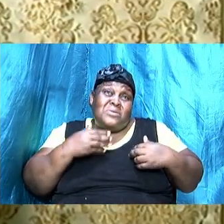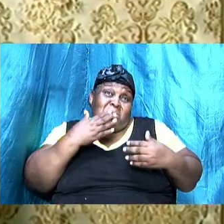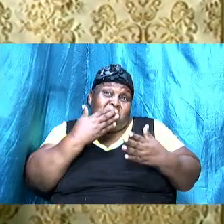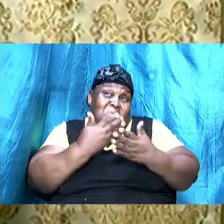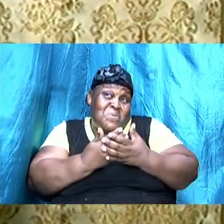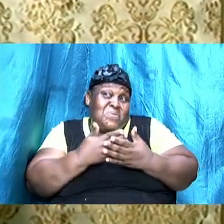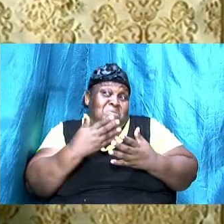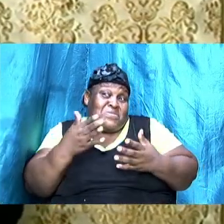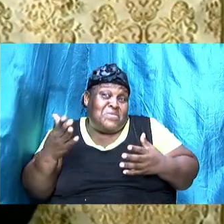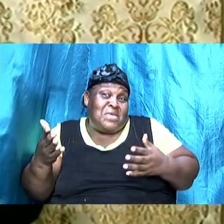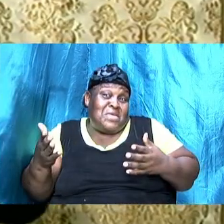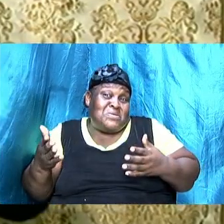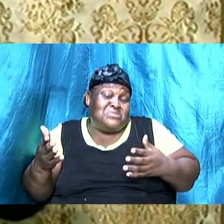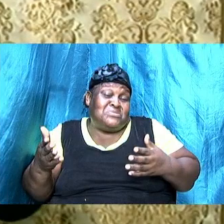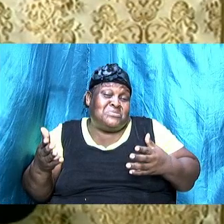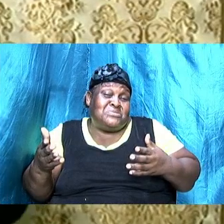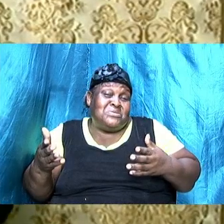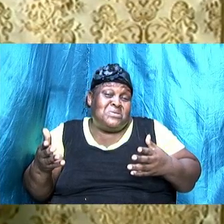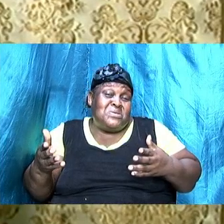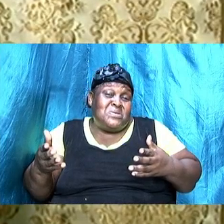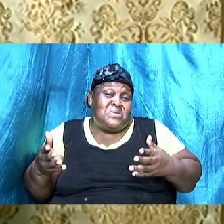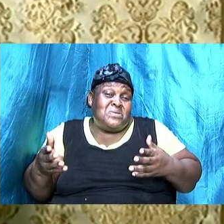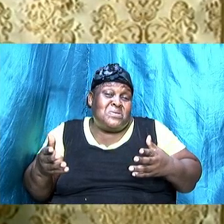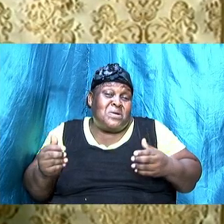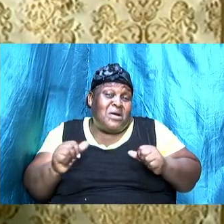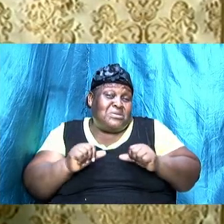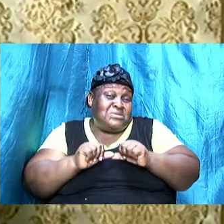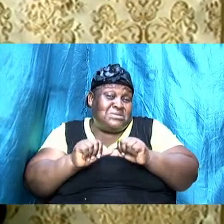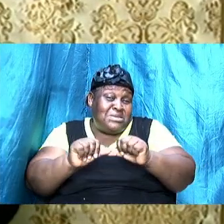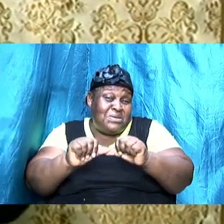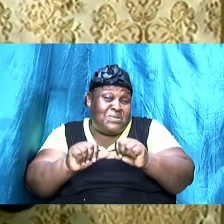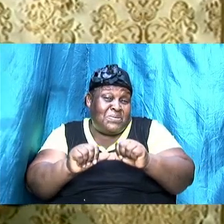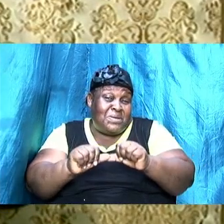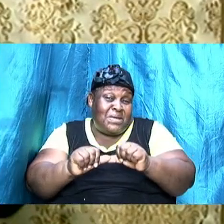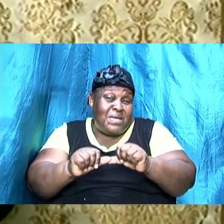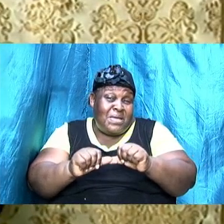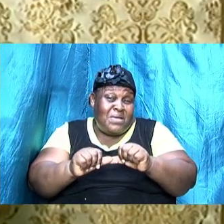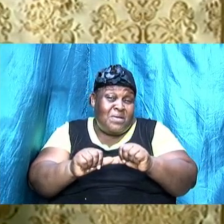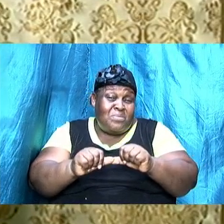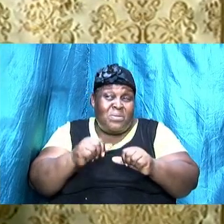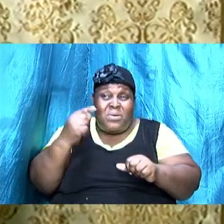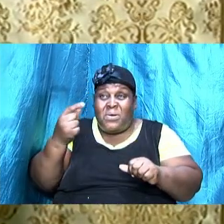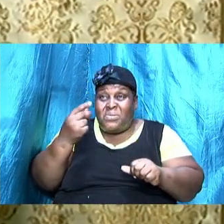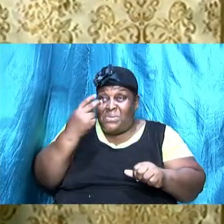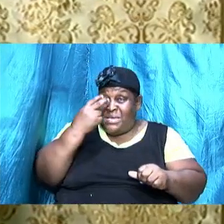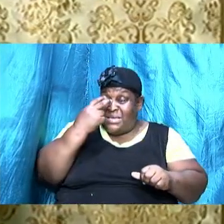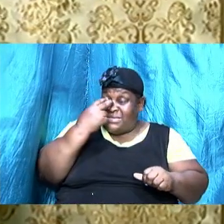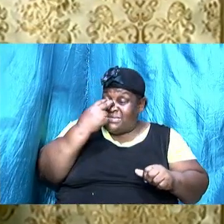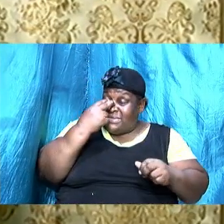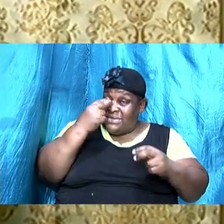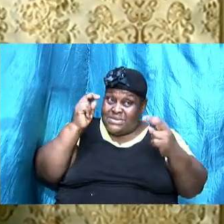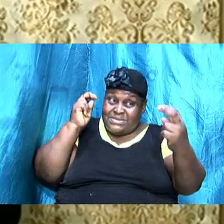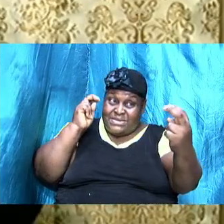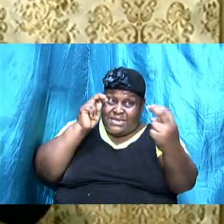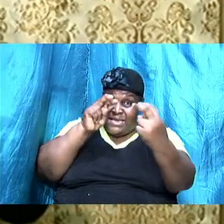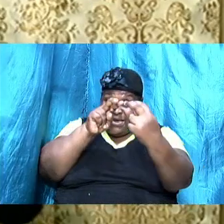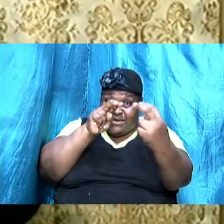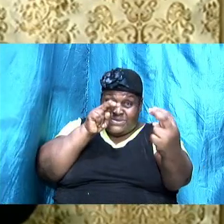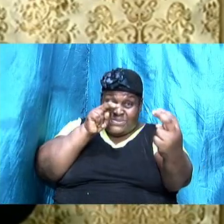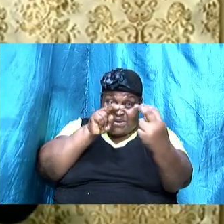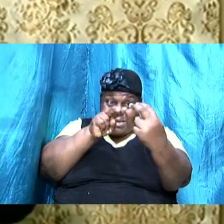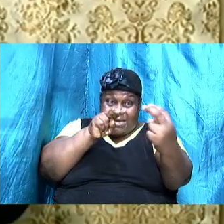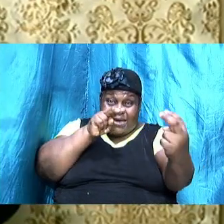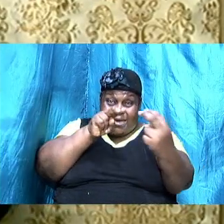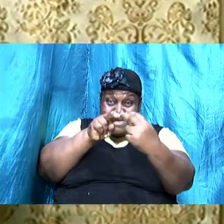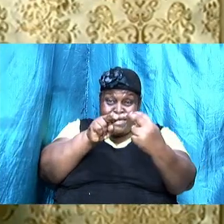have that going for him, and we will always see eye to eye, and we will conform to each other, and we